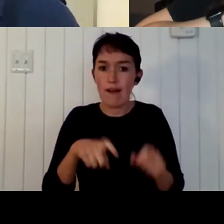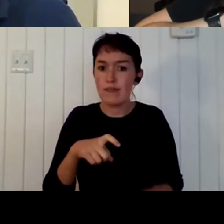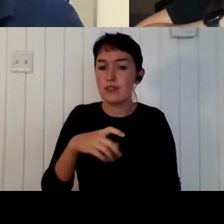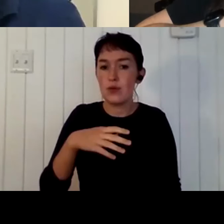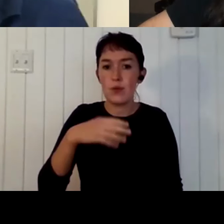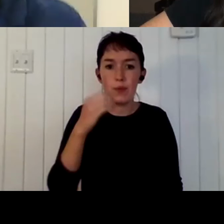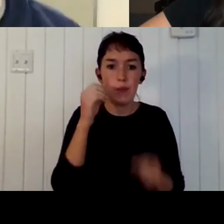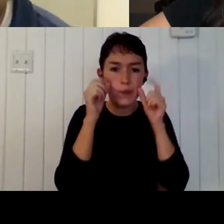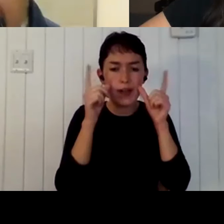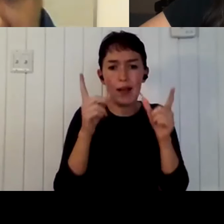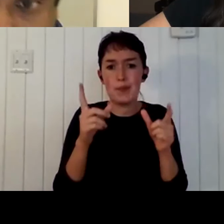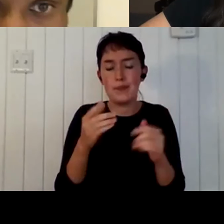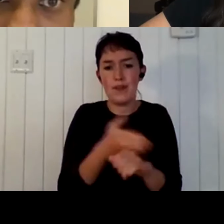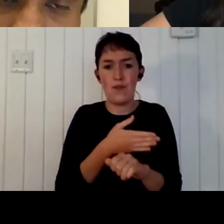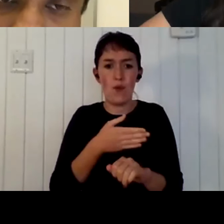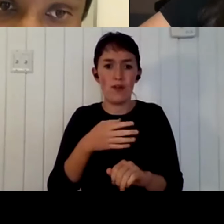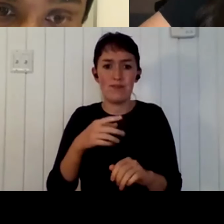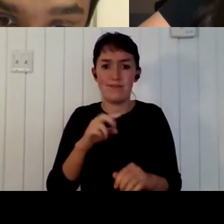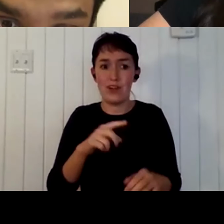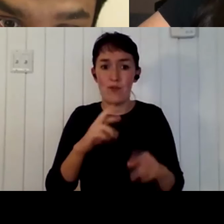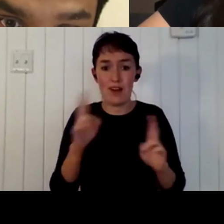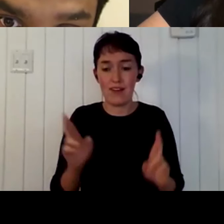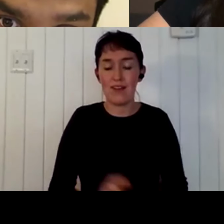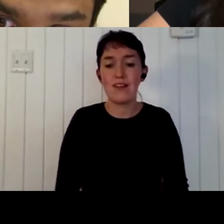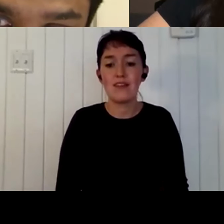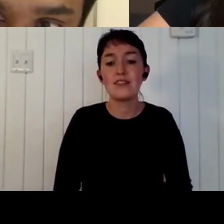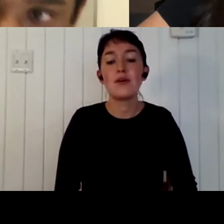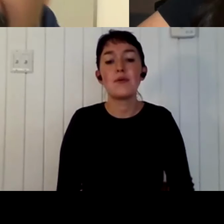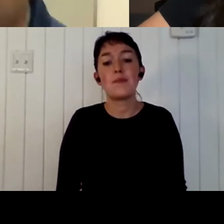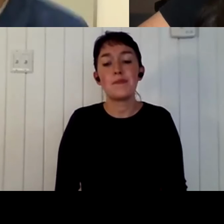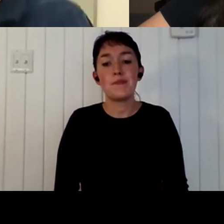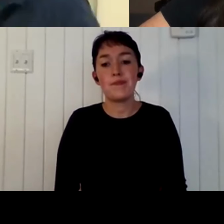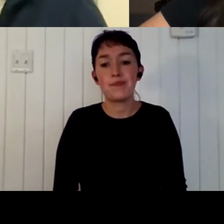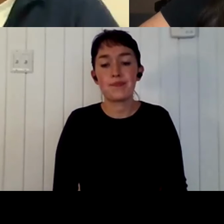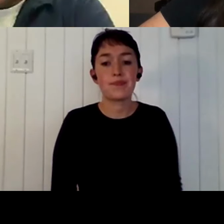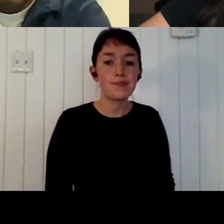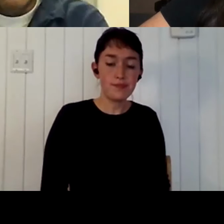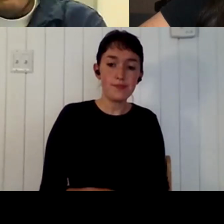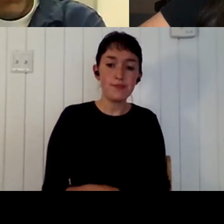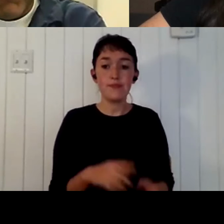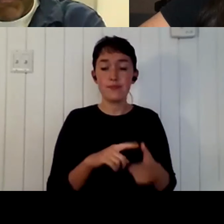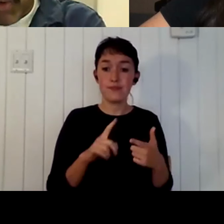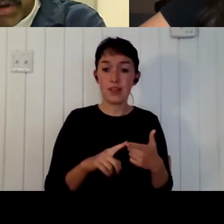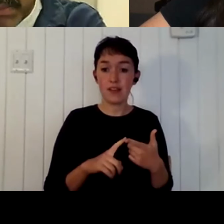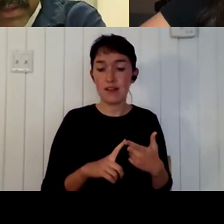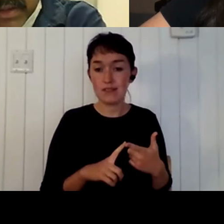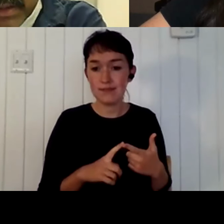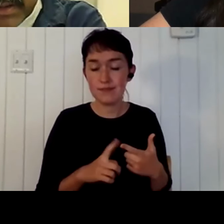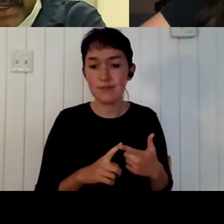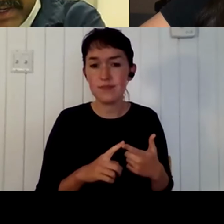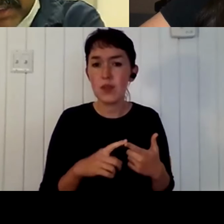becoming more vocal in that space. And the other thing too is that I think we just need to